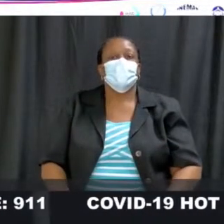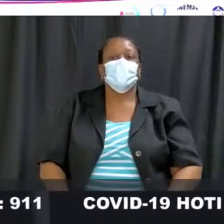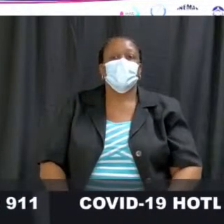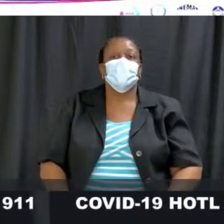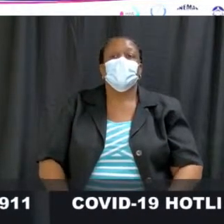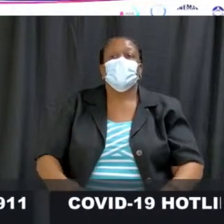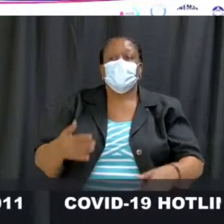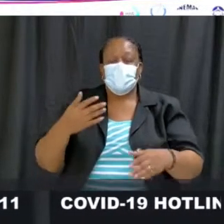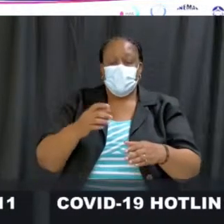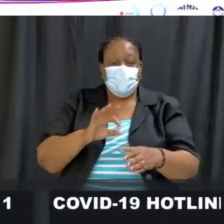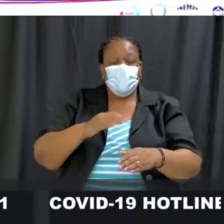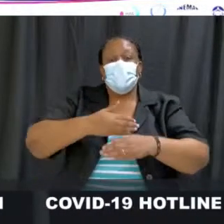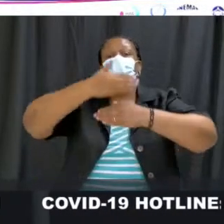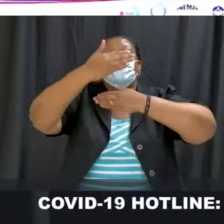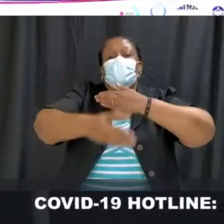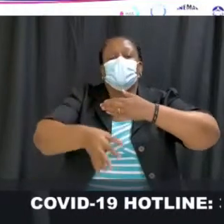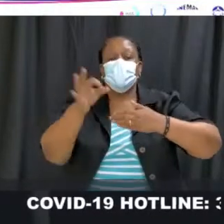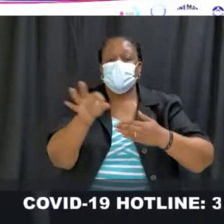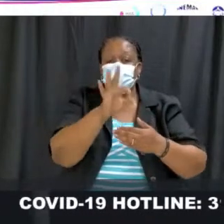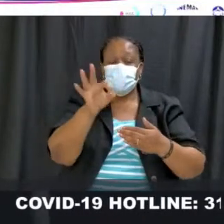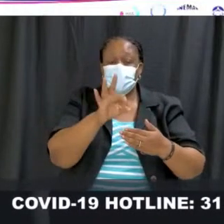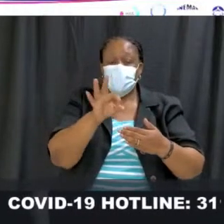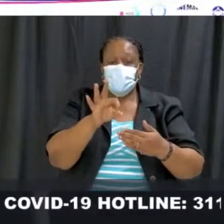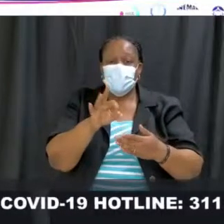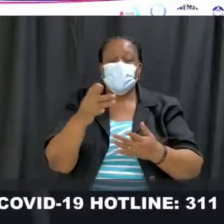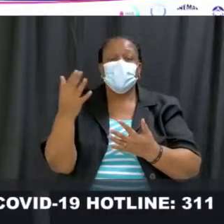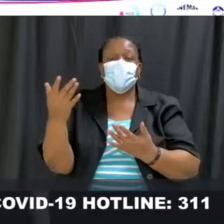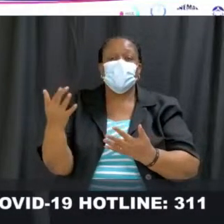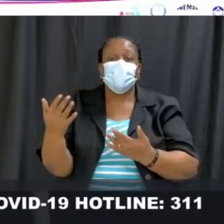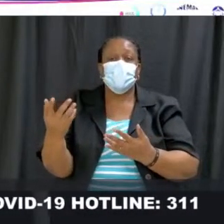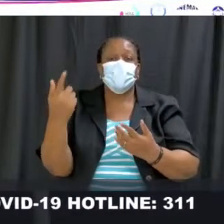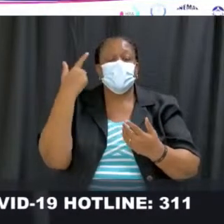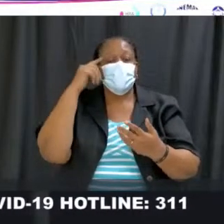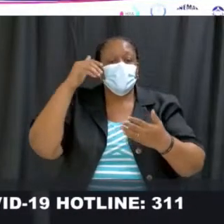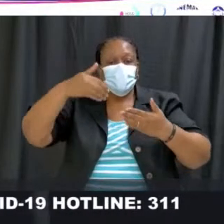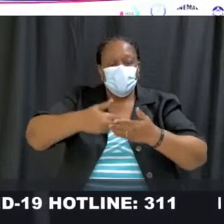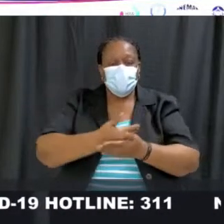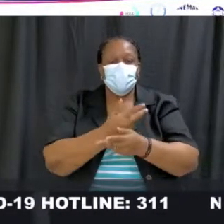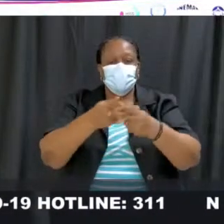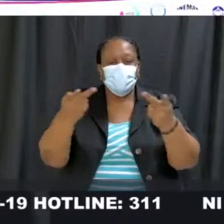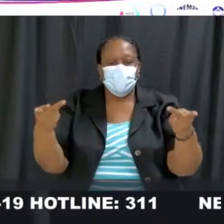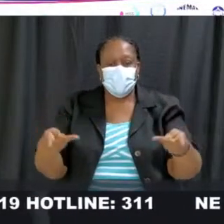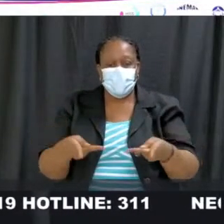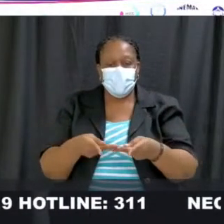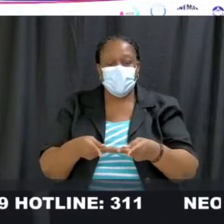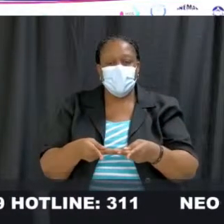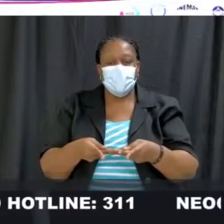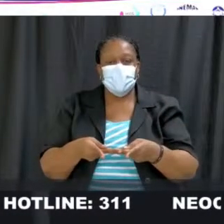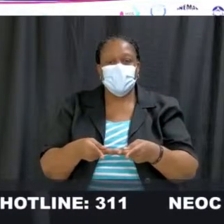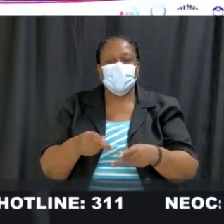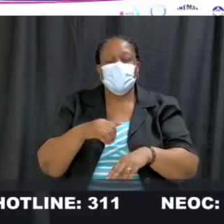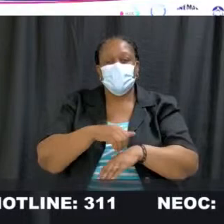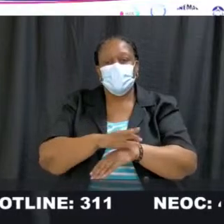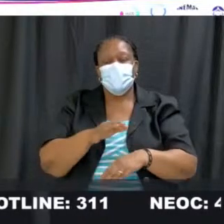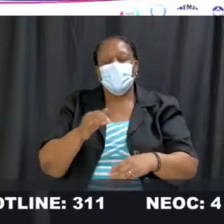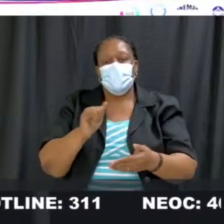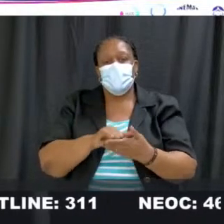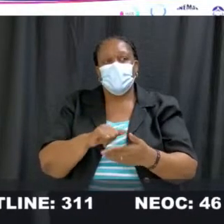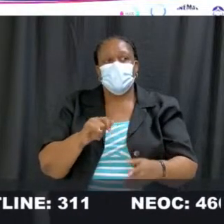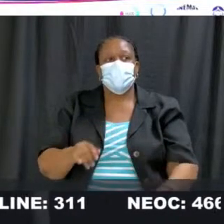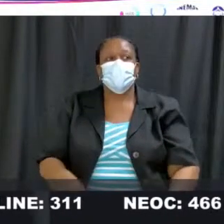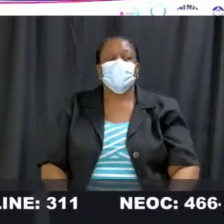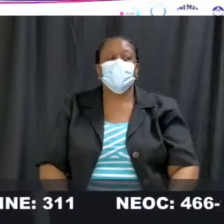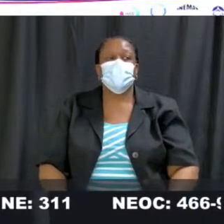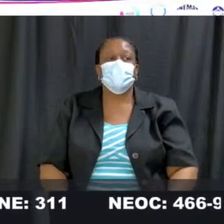to receive the electronic version. So we have until Friday in order for you to be able to receive that electronic version of your